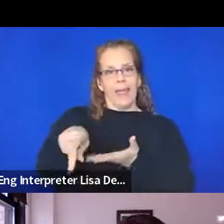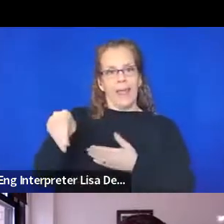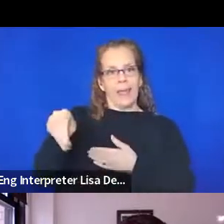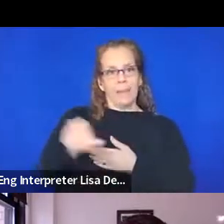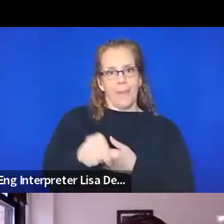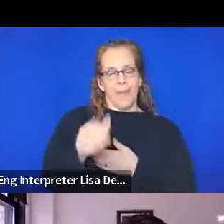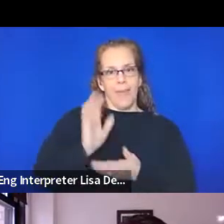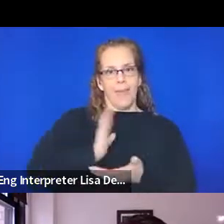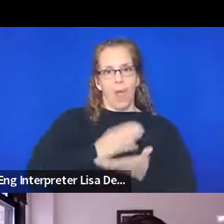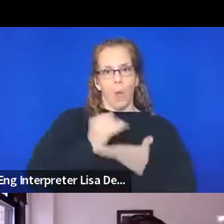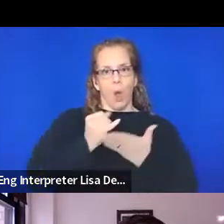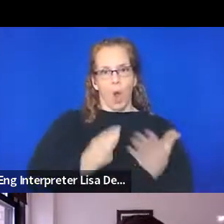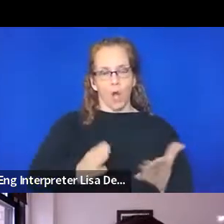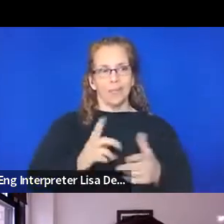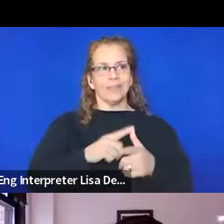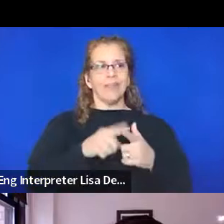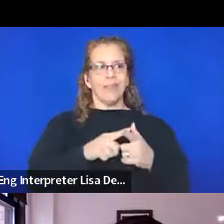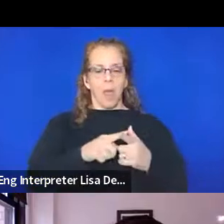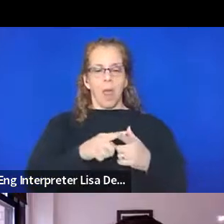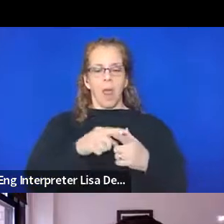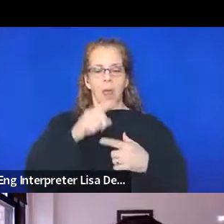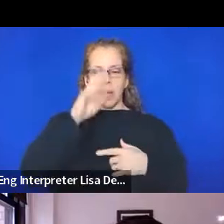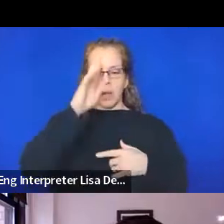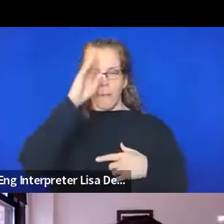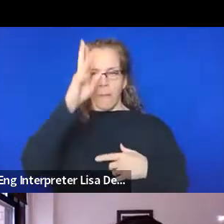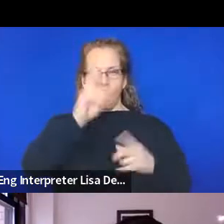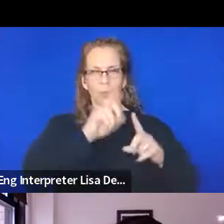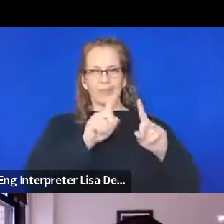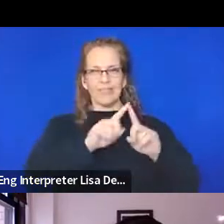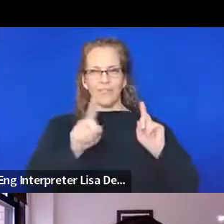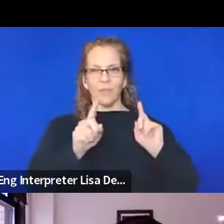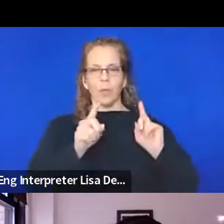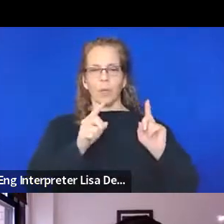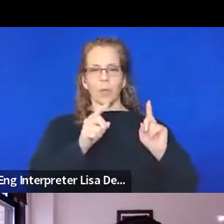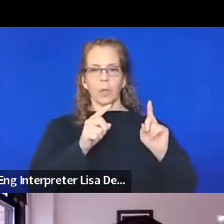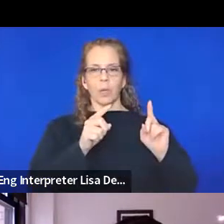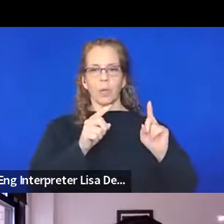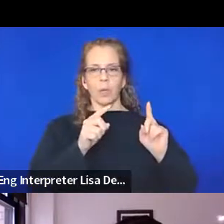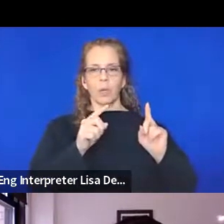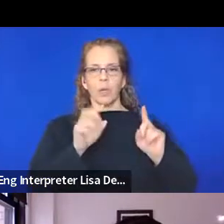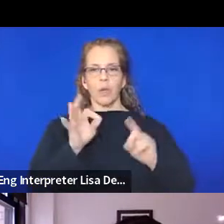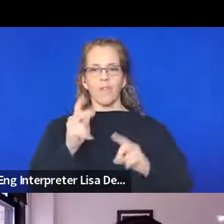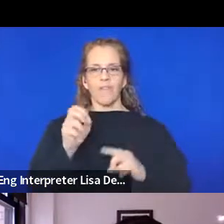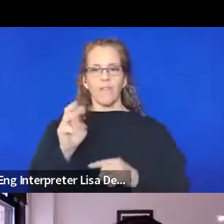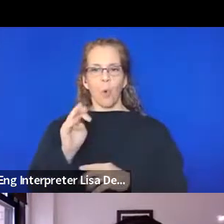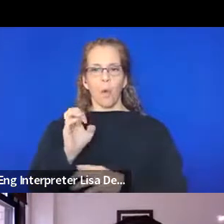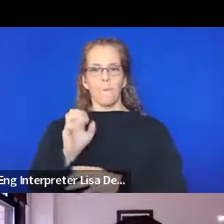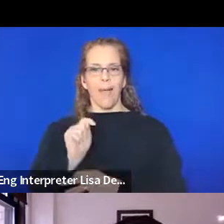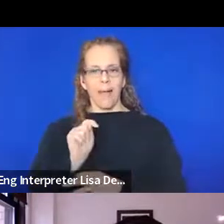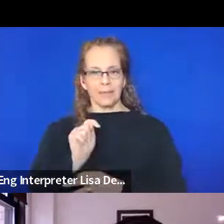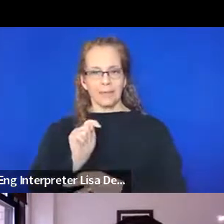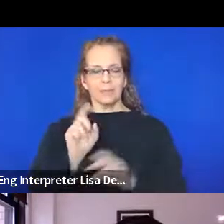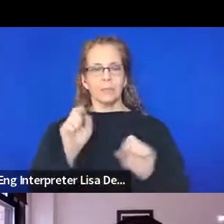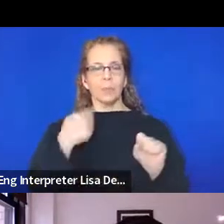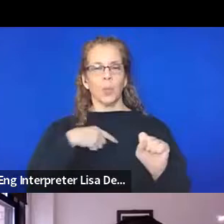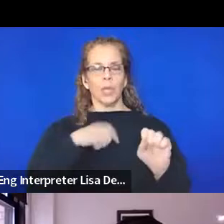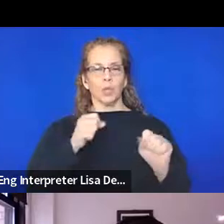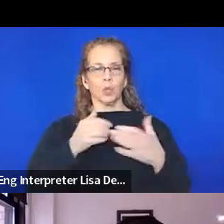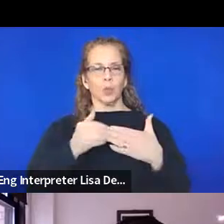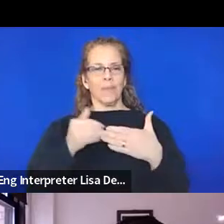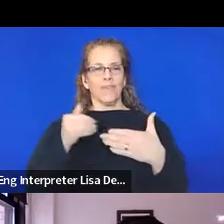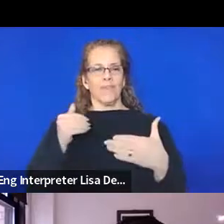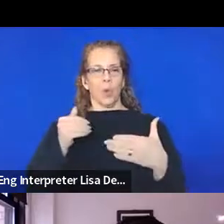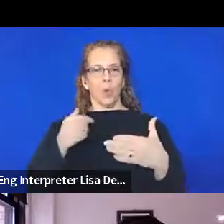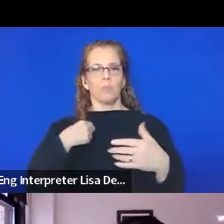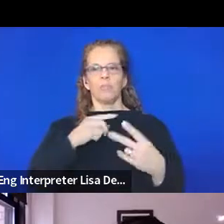these different performance formats, we were able to do more performances throughout our season. So before, when we were doing like 1